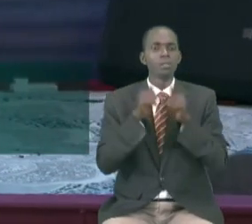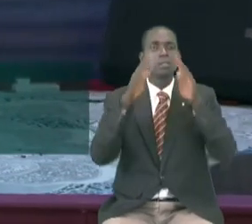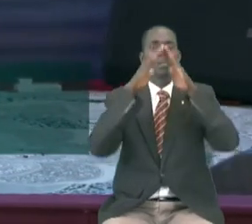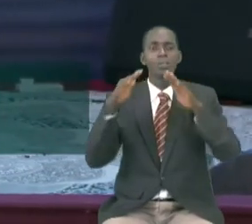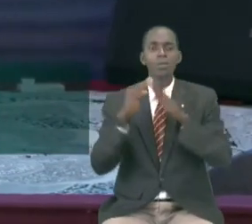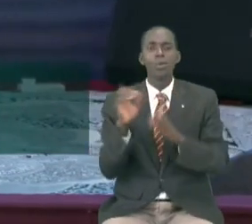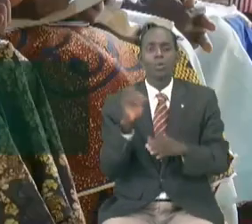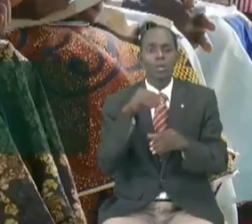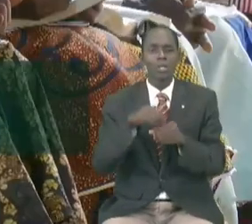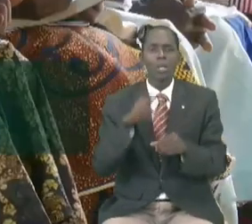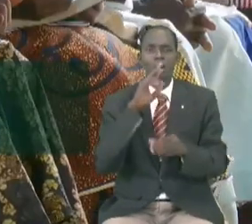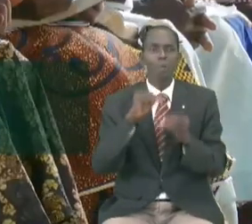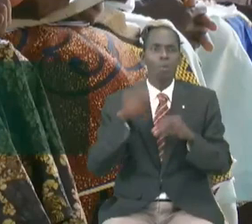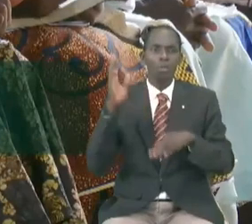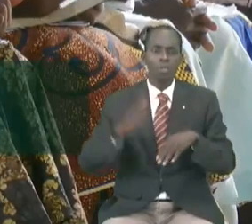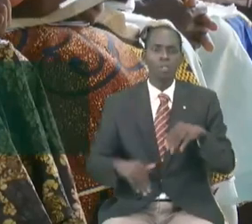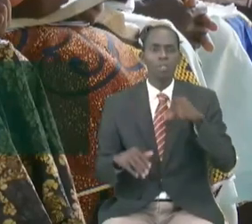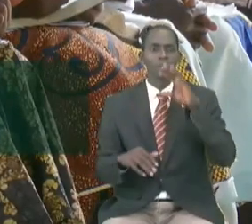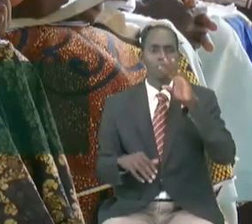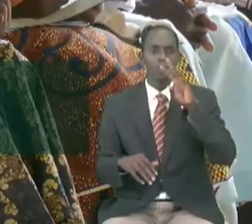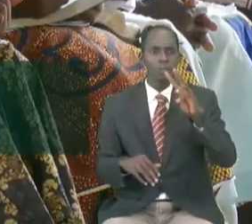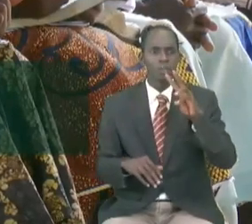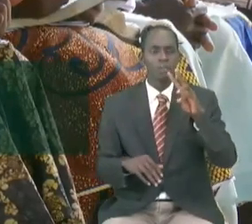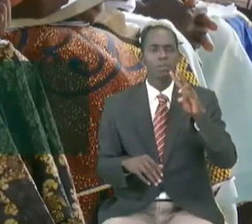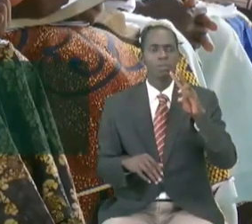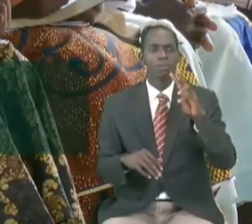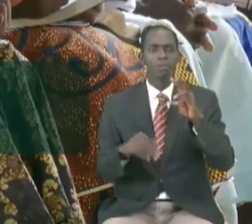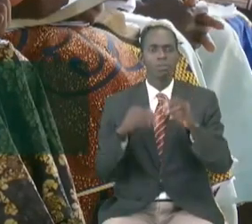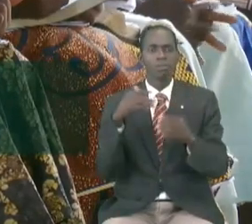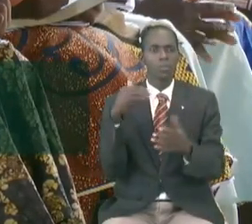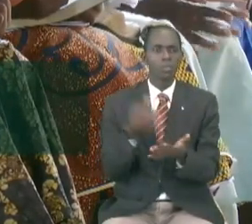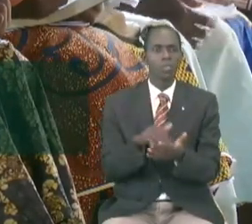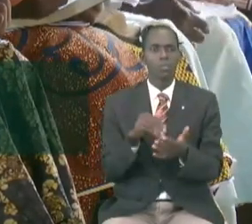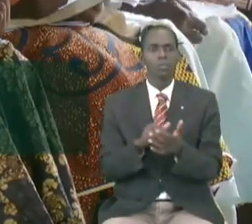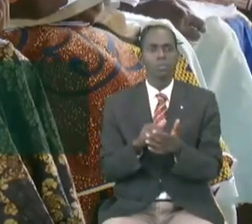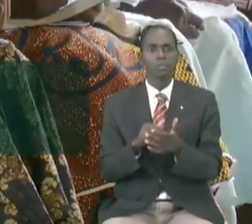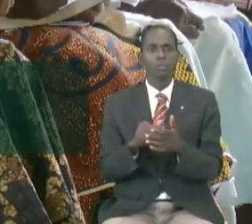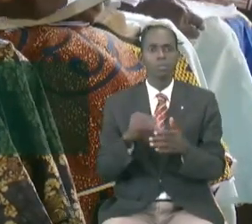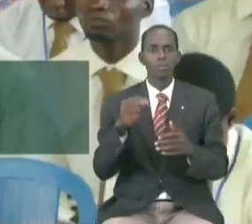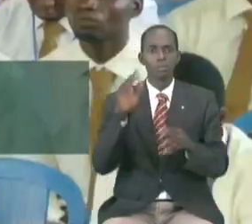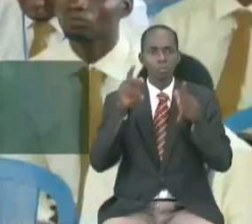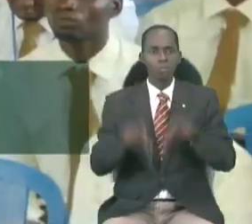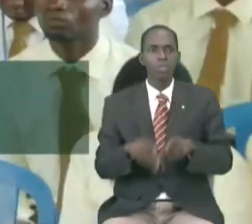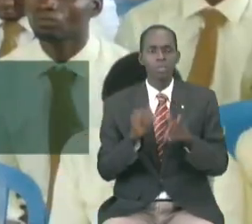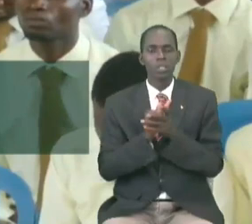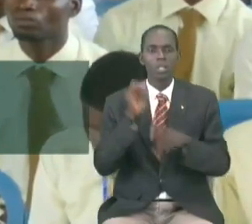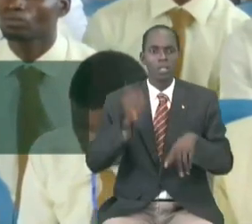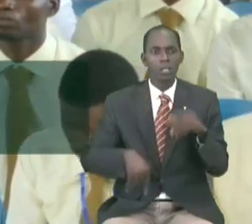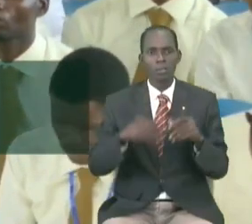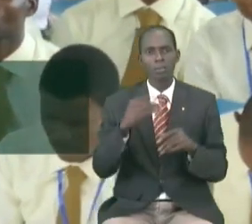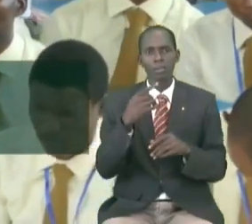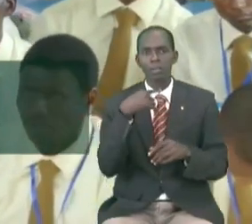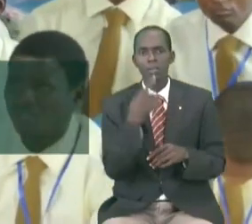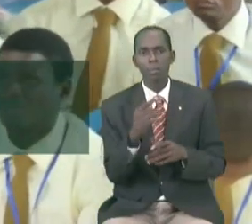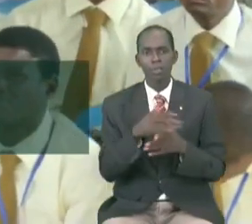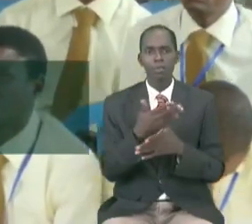between their right hand and their left hand, and also much cattle.